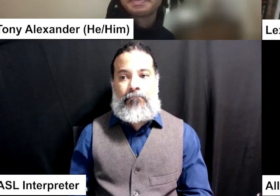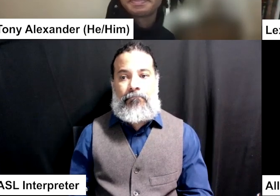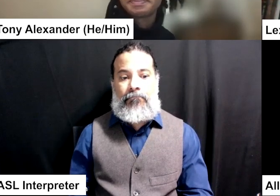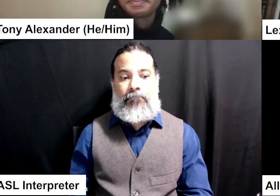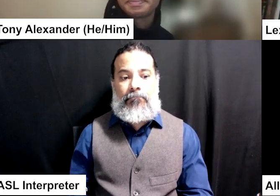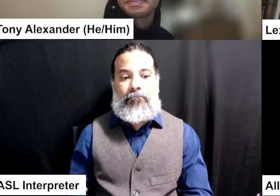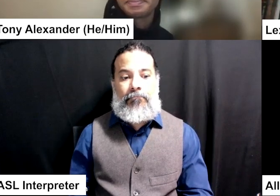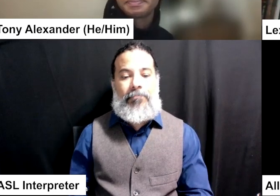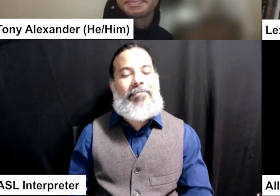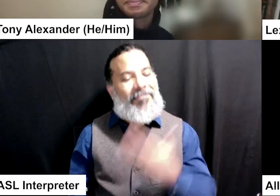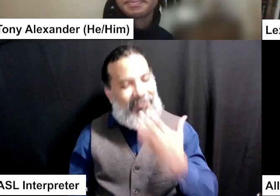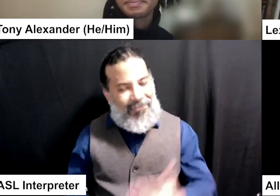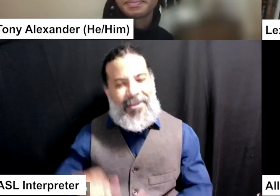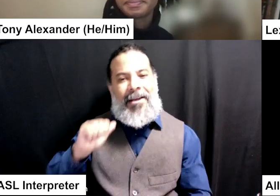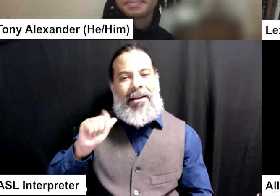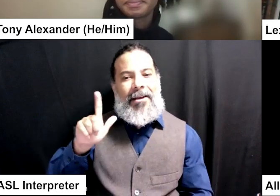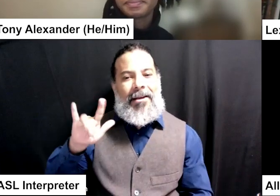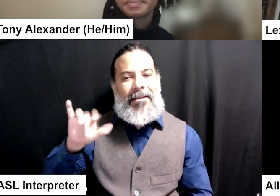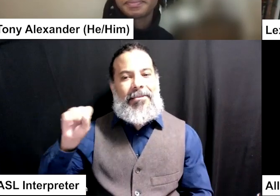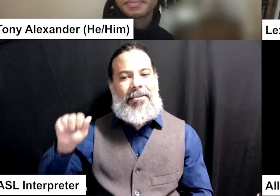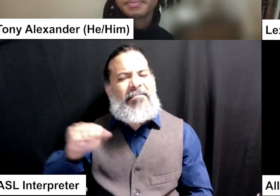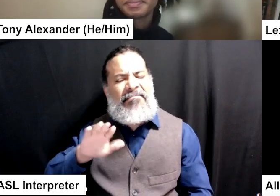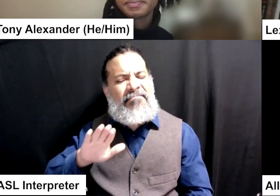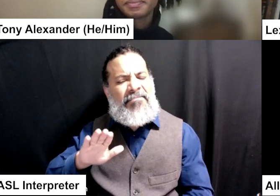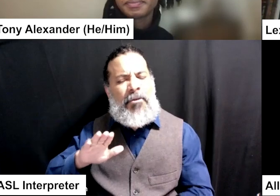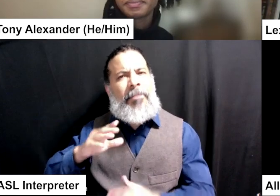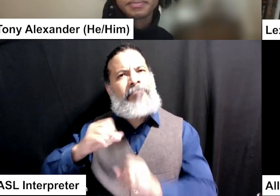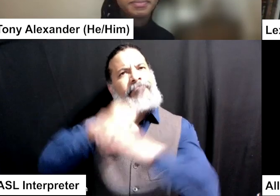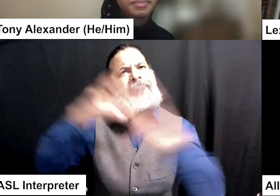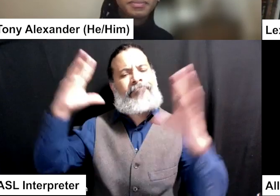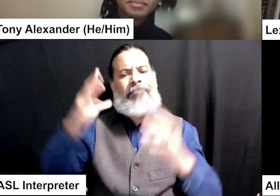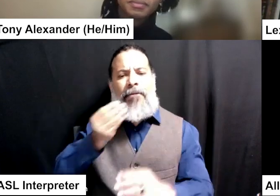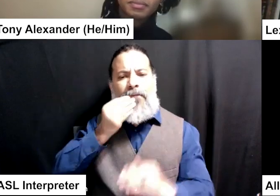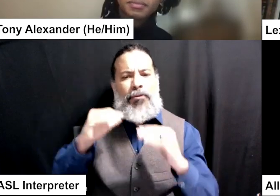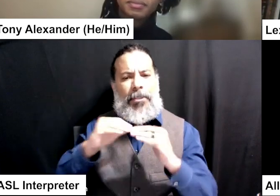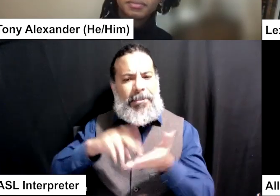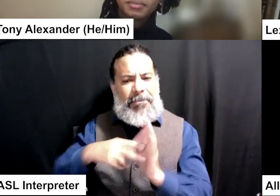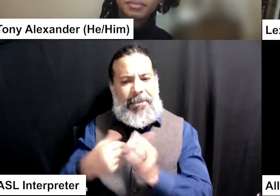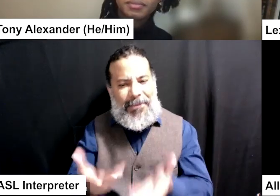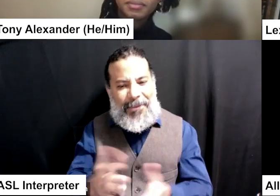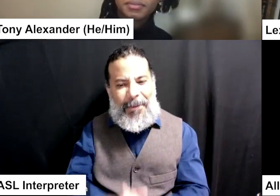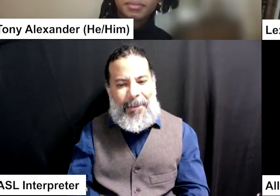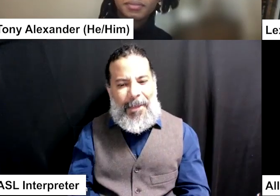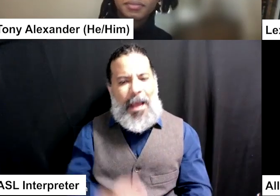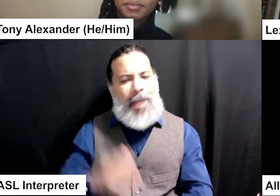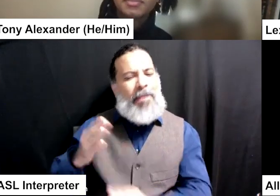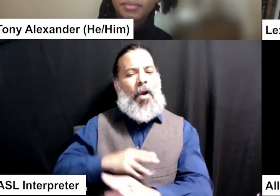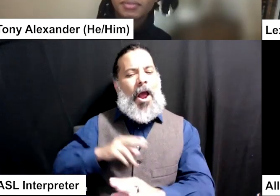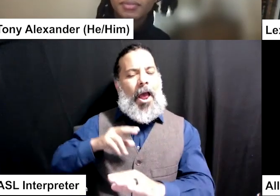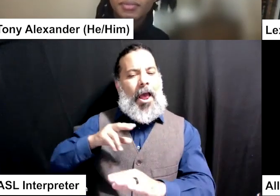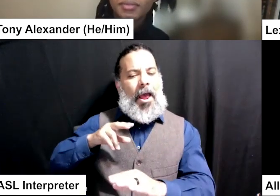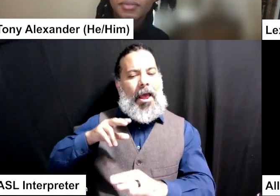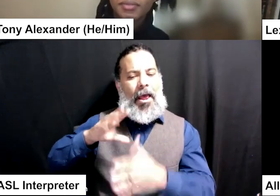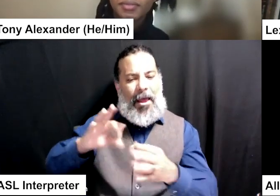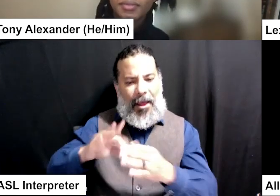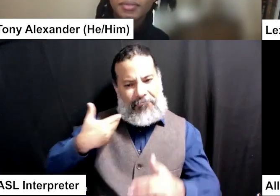Excellent. And Allilsa, do you have an answer for what is food justice to you as well? Yeah, so before I dive in, I'm